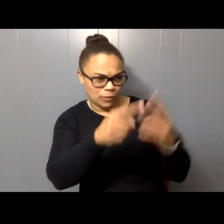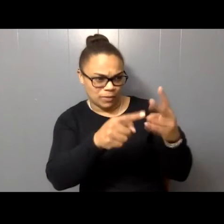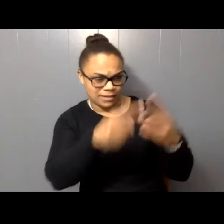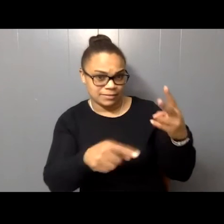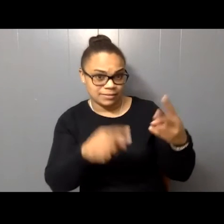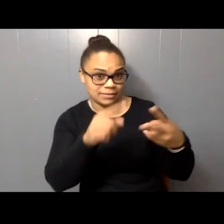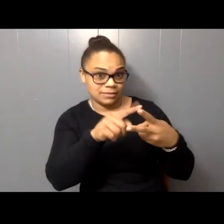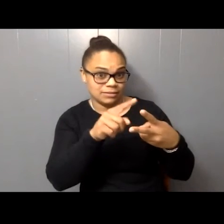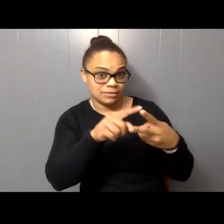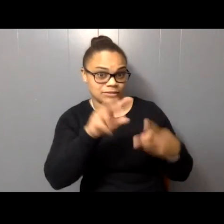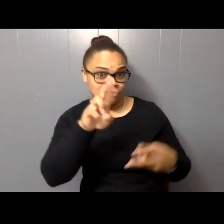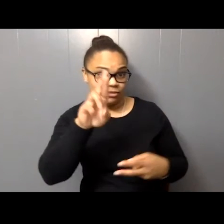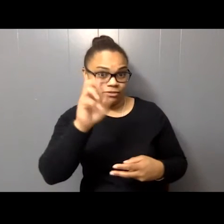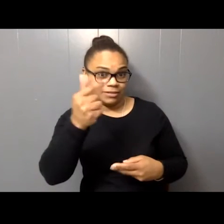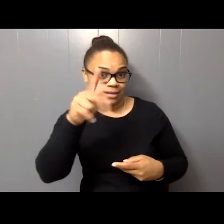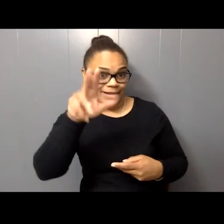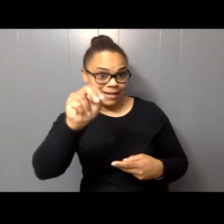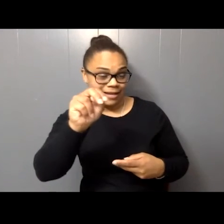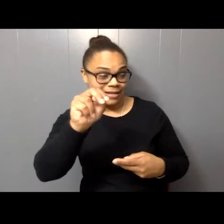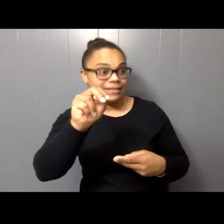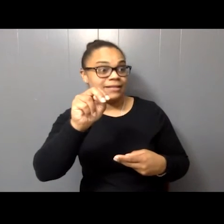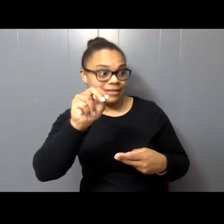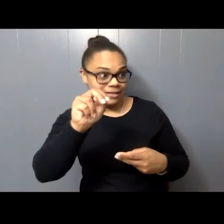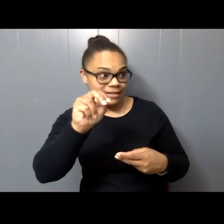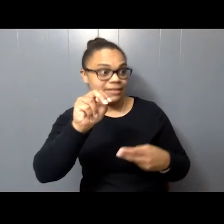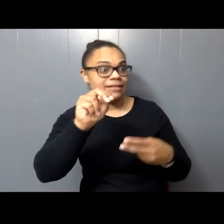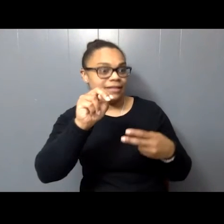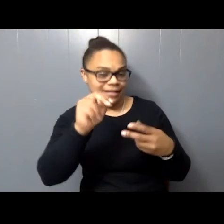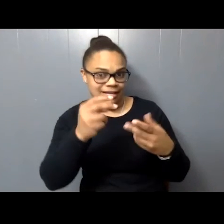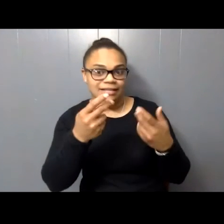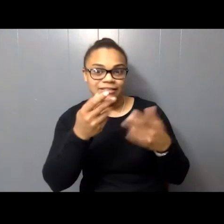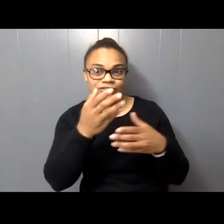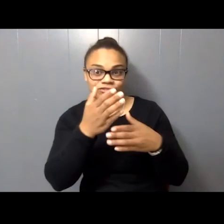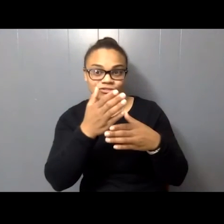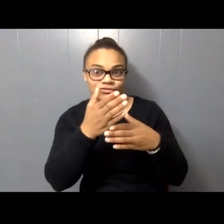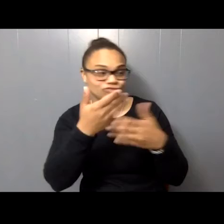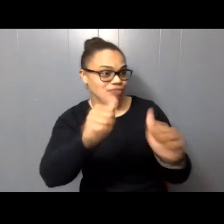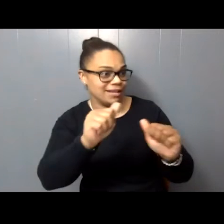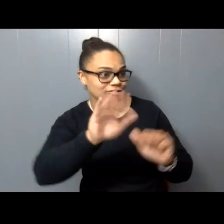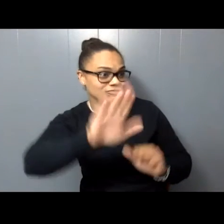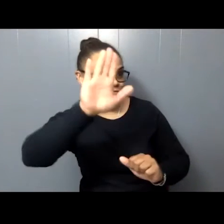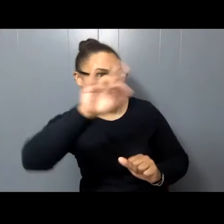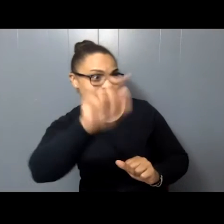screen? I think I stopped sharing my screen by accident.